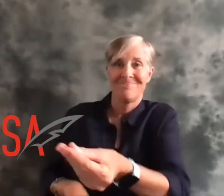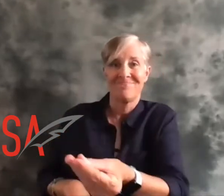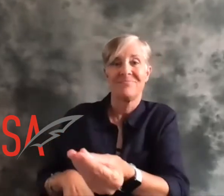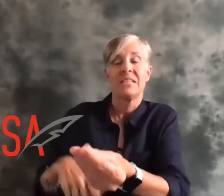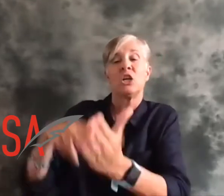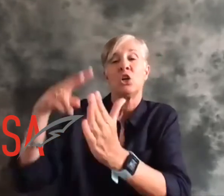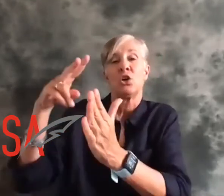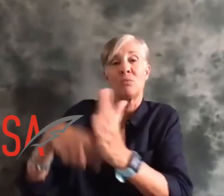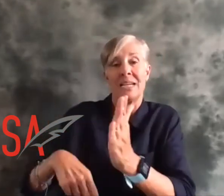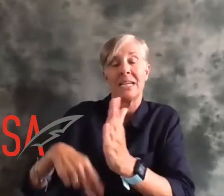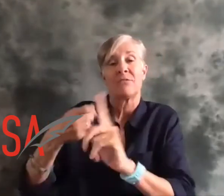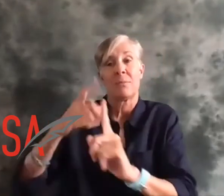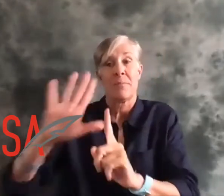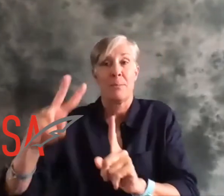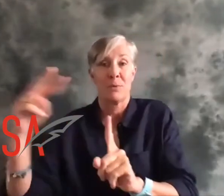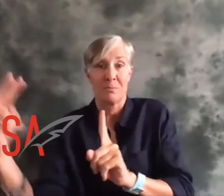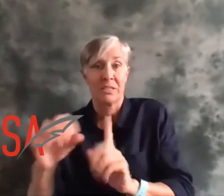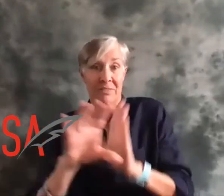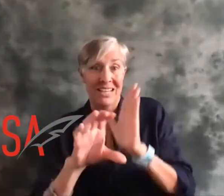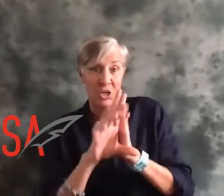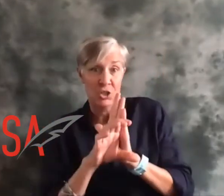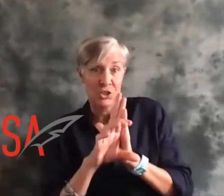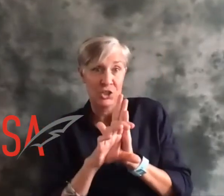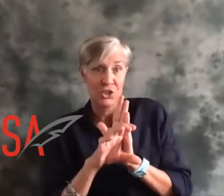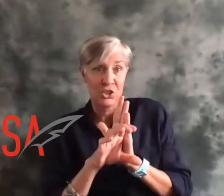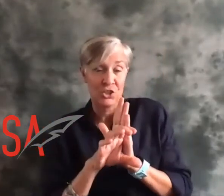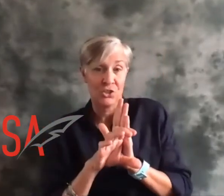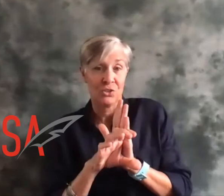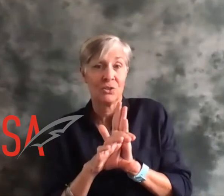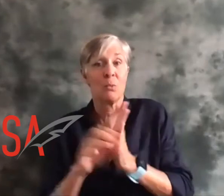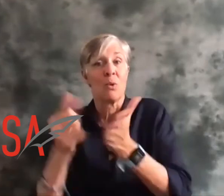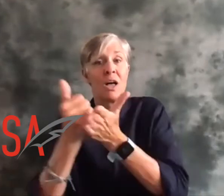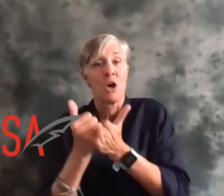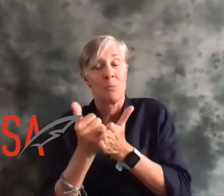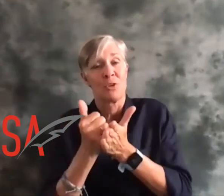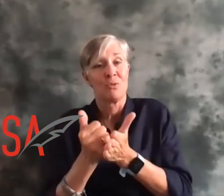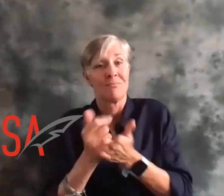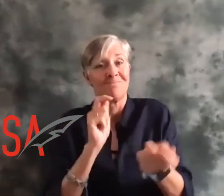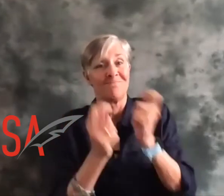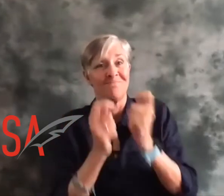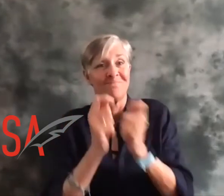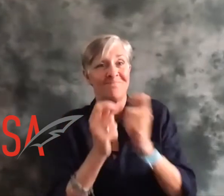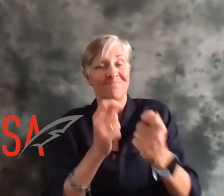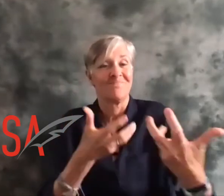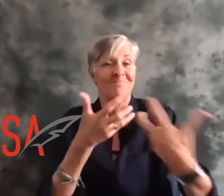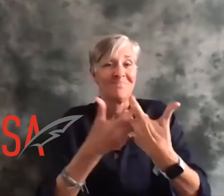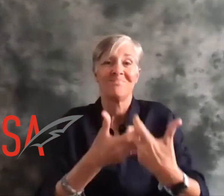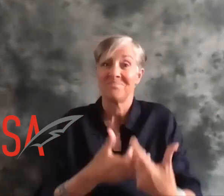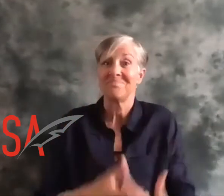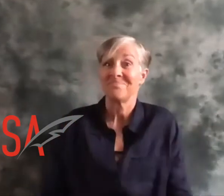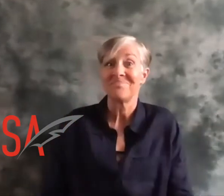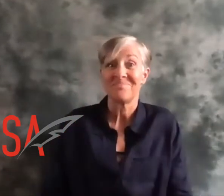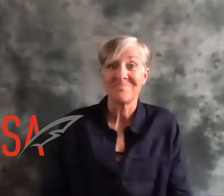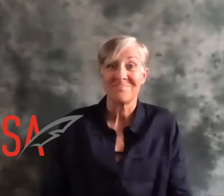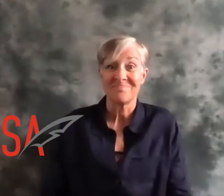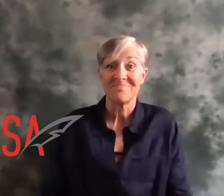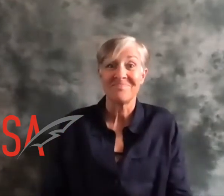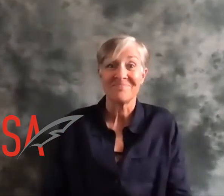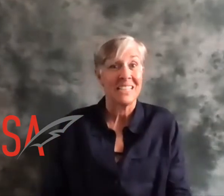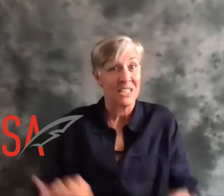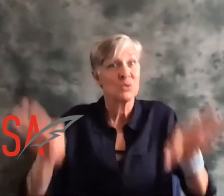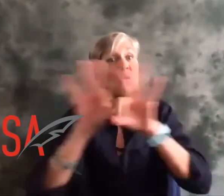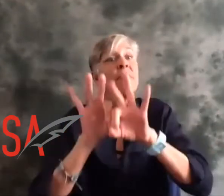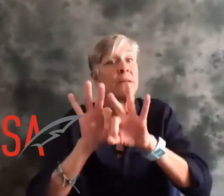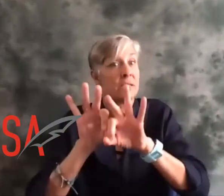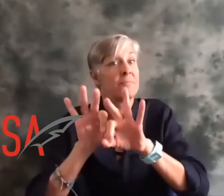character that you're writing about, and to help you get to the place you want to get to in terms of authenticity. It's well worth it,